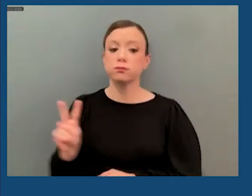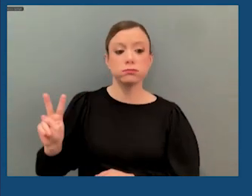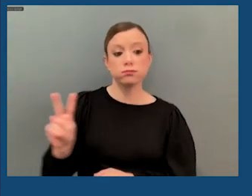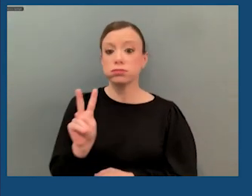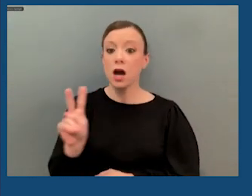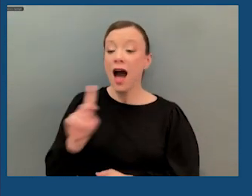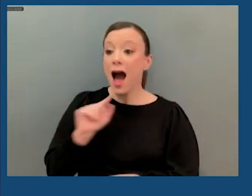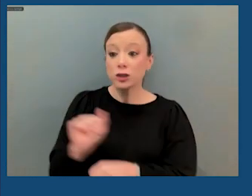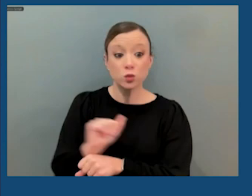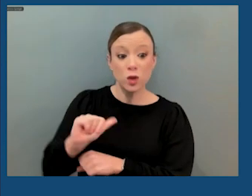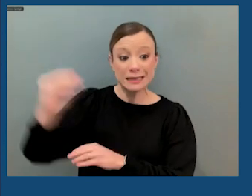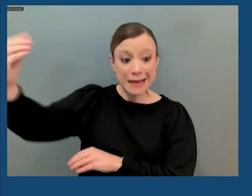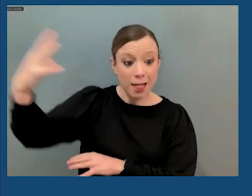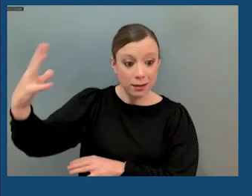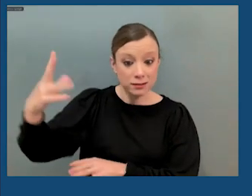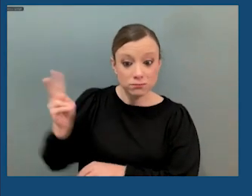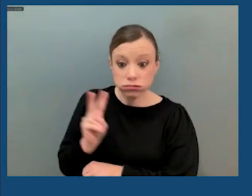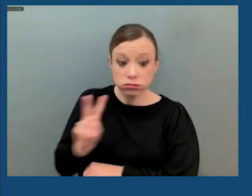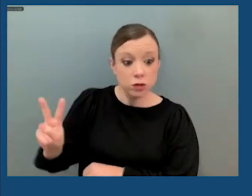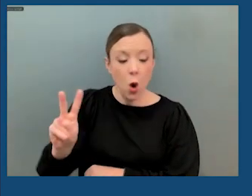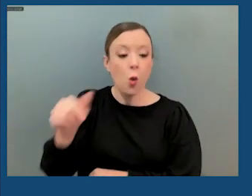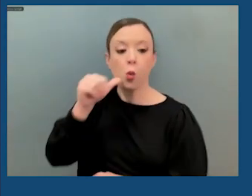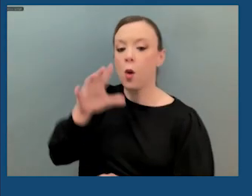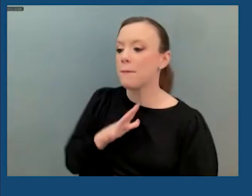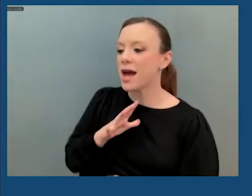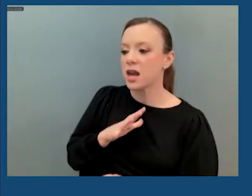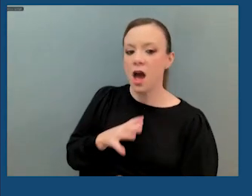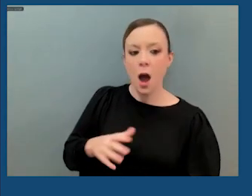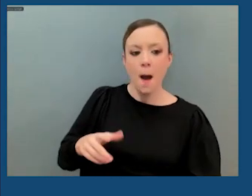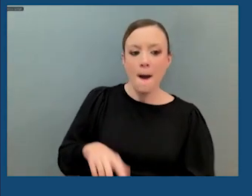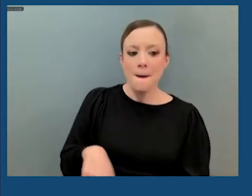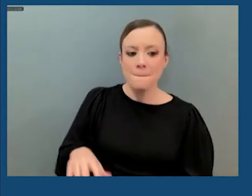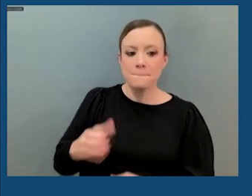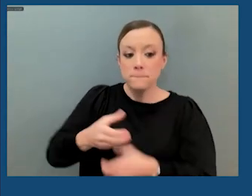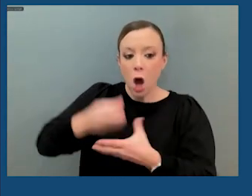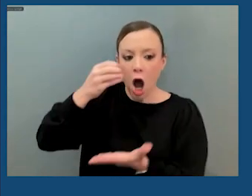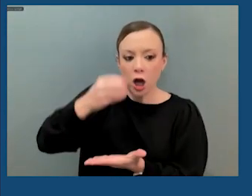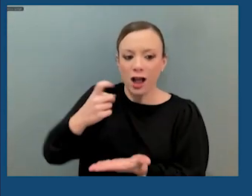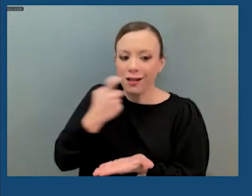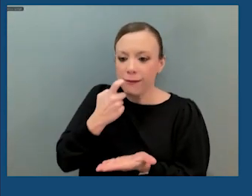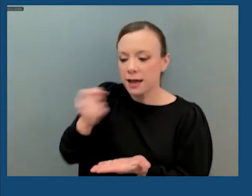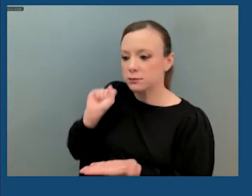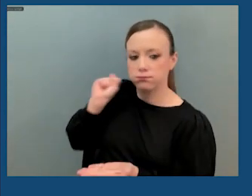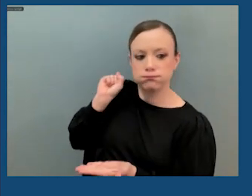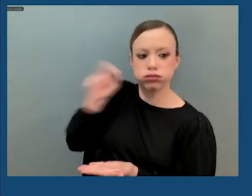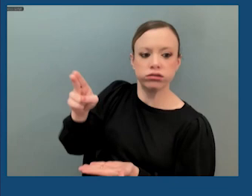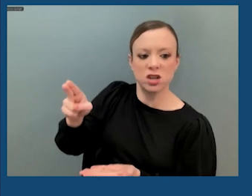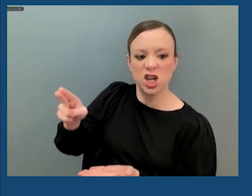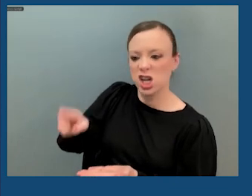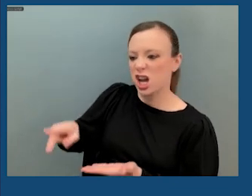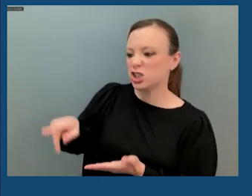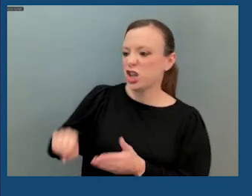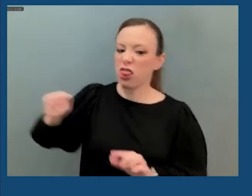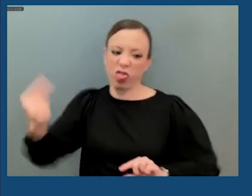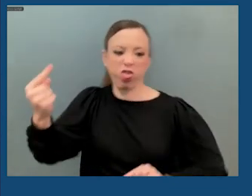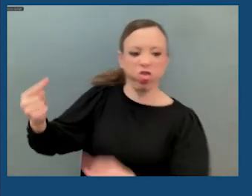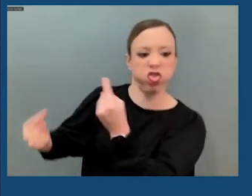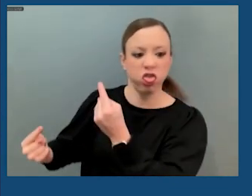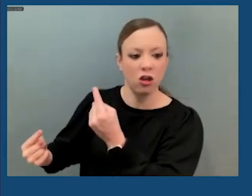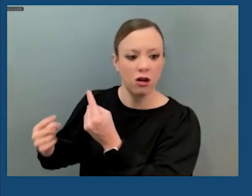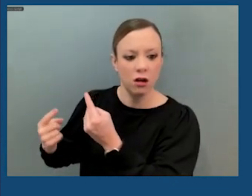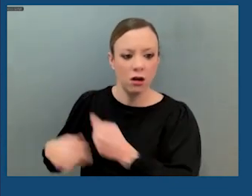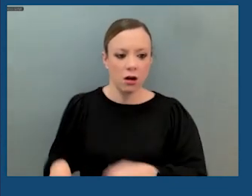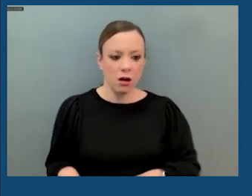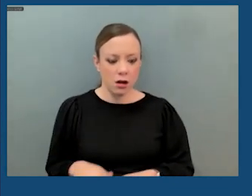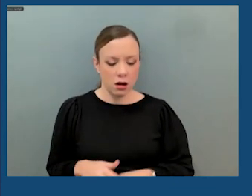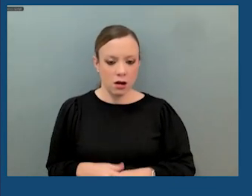by a woman who threw a bottle at us and shouted racist slurs. So this is something very personal to the Asian community,